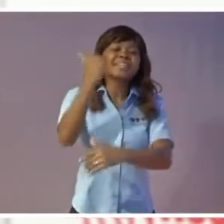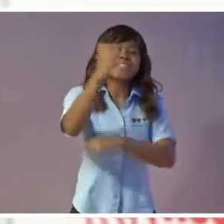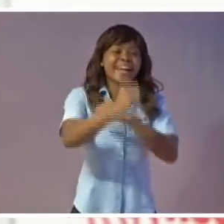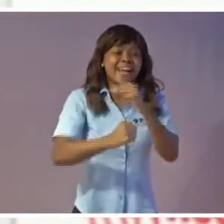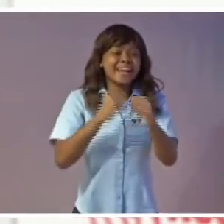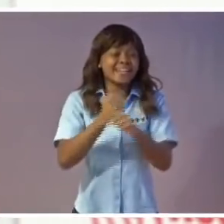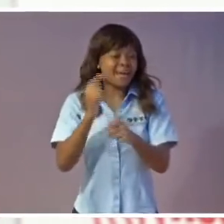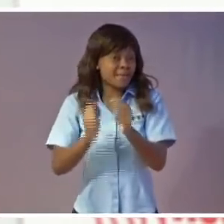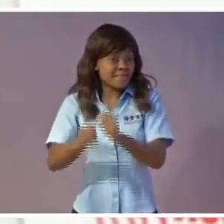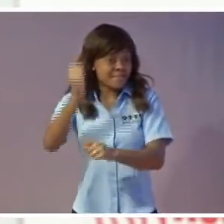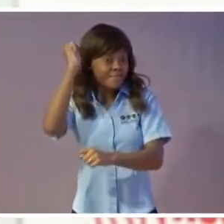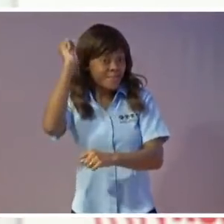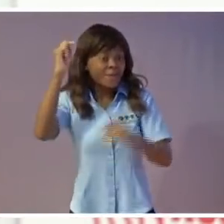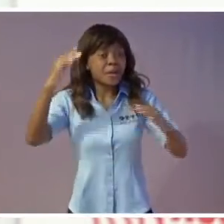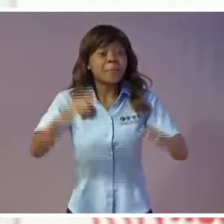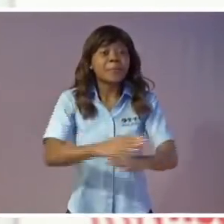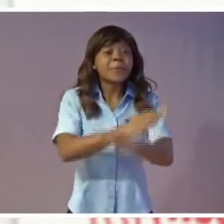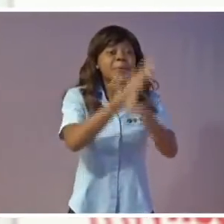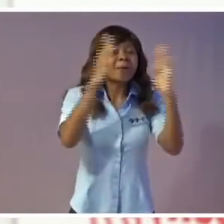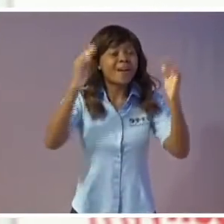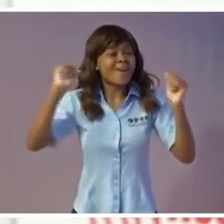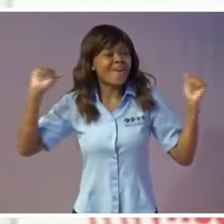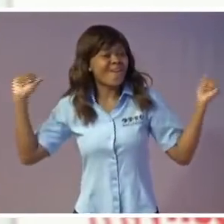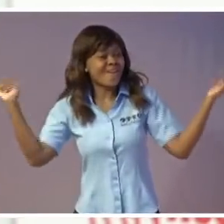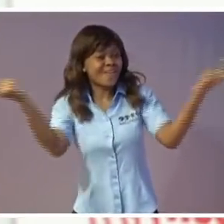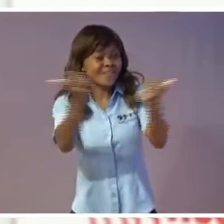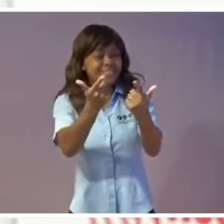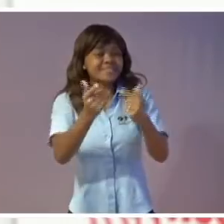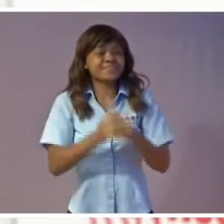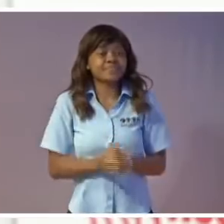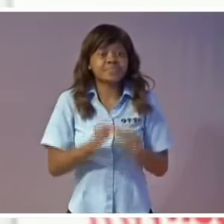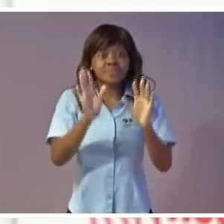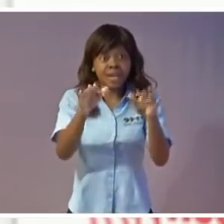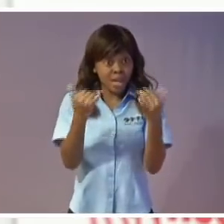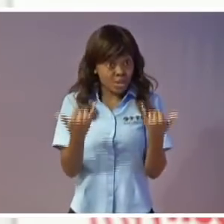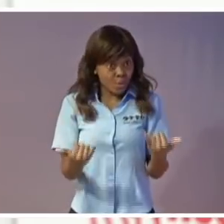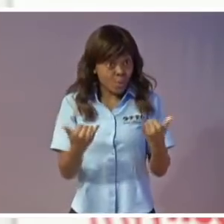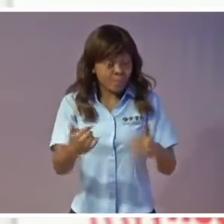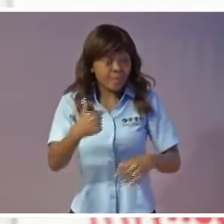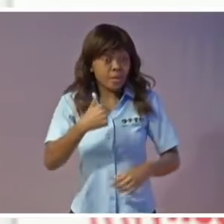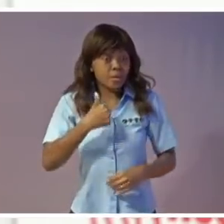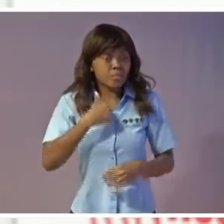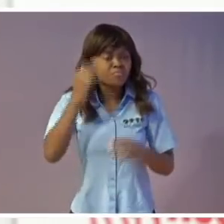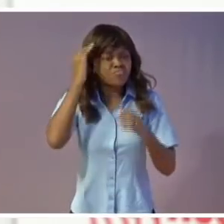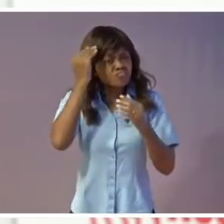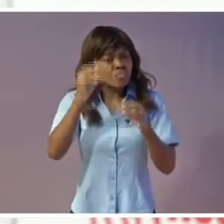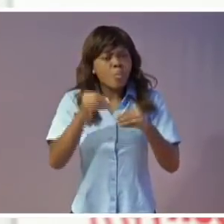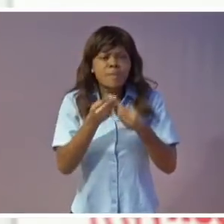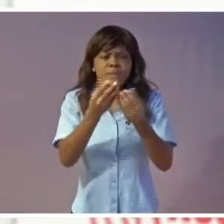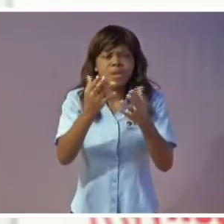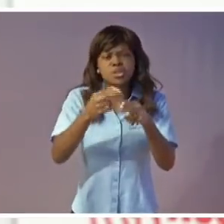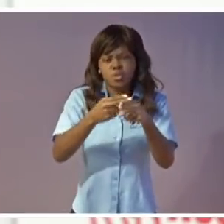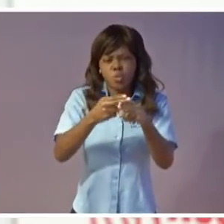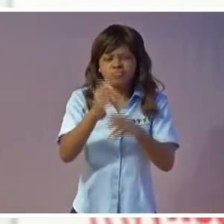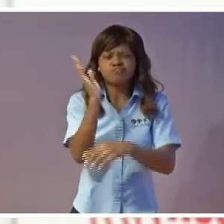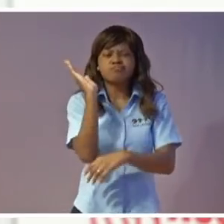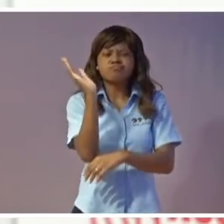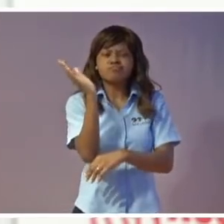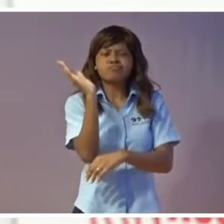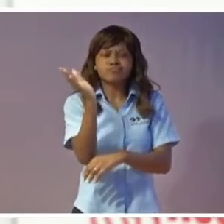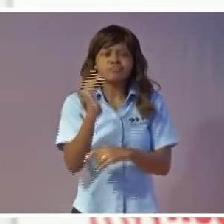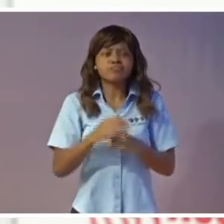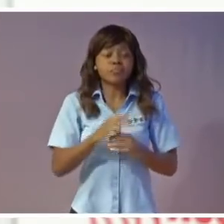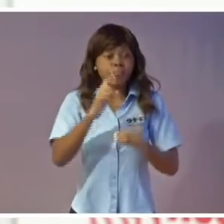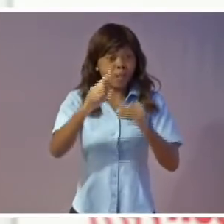your families. This morning I will be providing a brief update on the status of the parallel